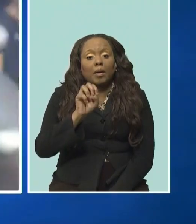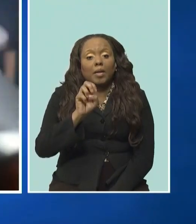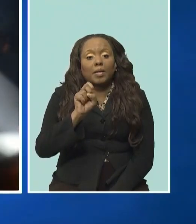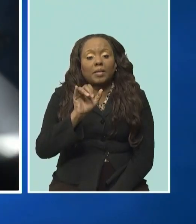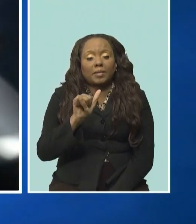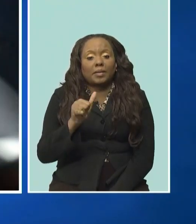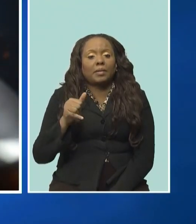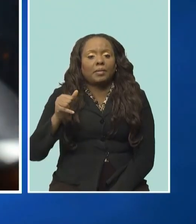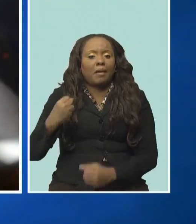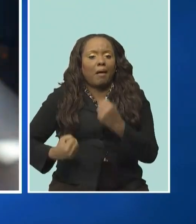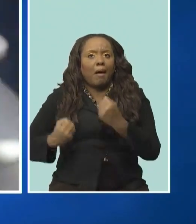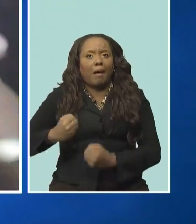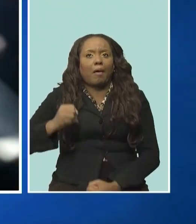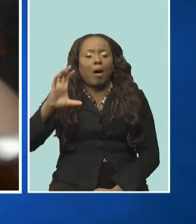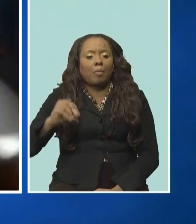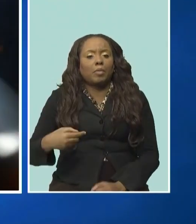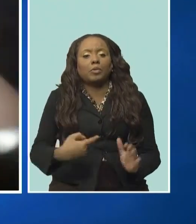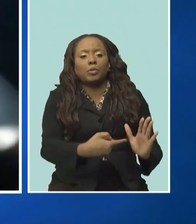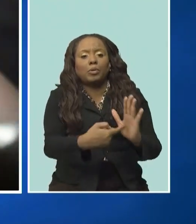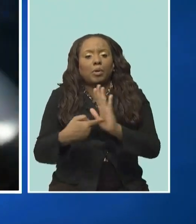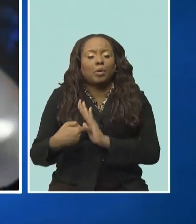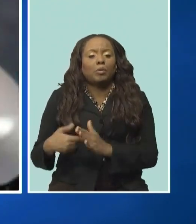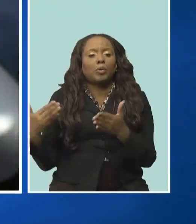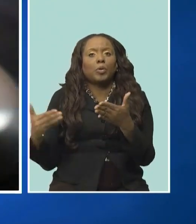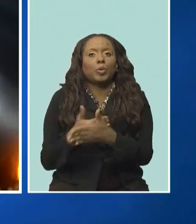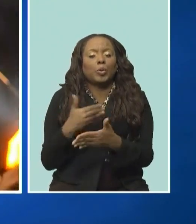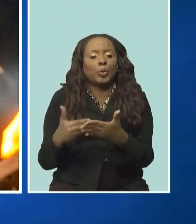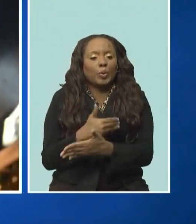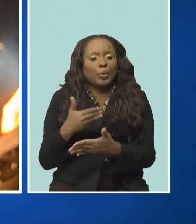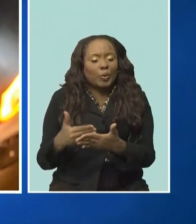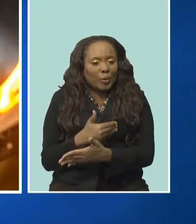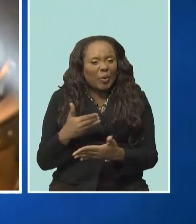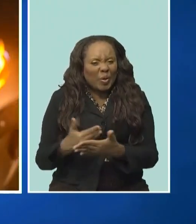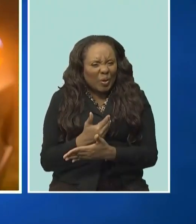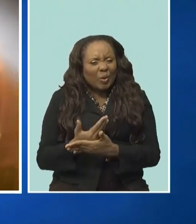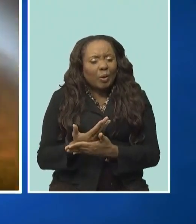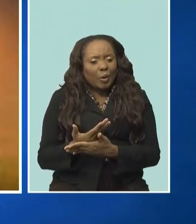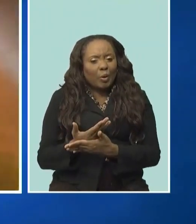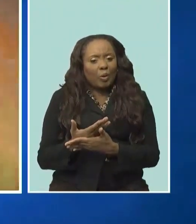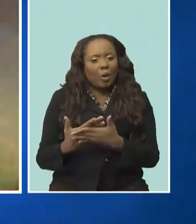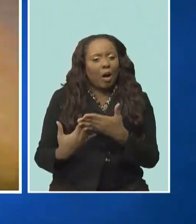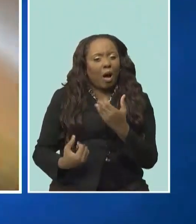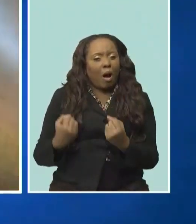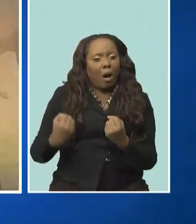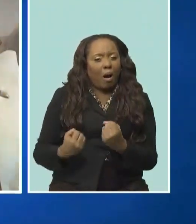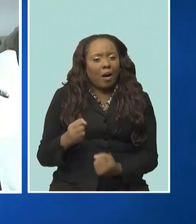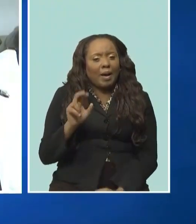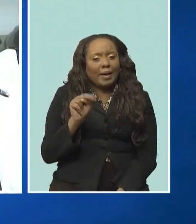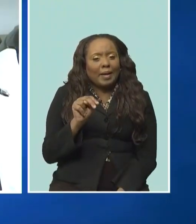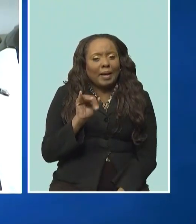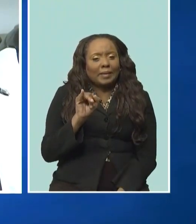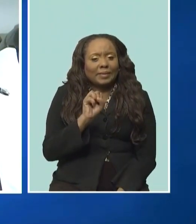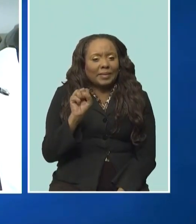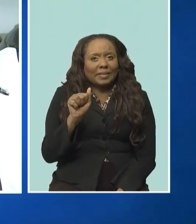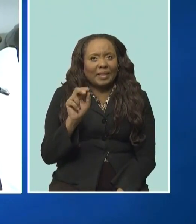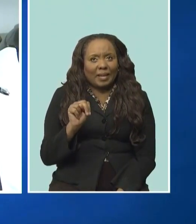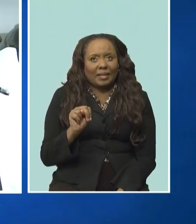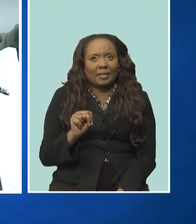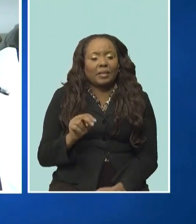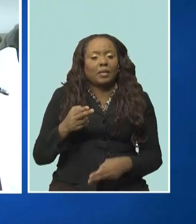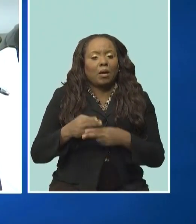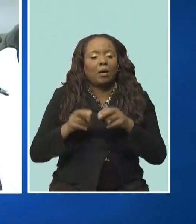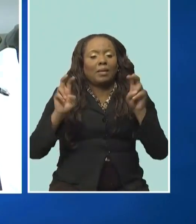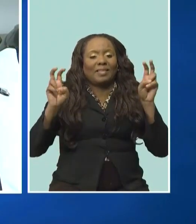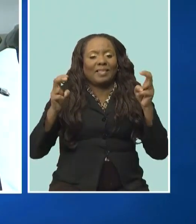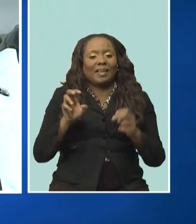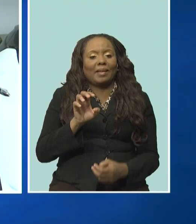as the covers came off the new Nissan e-Power X-Trail at the Caribbean launch in Jamaica this week. He told the Business Report the e-Power